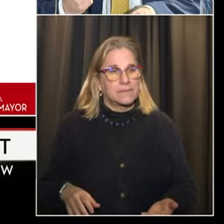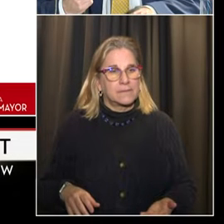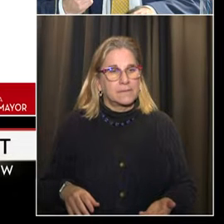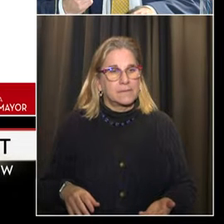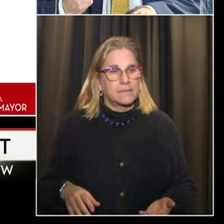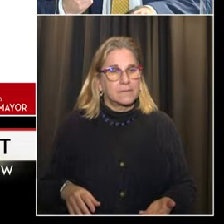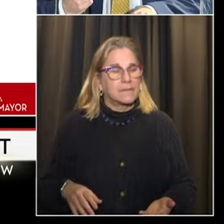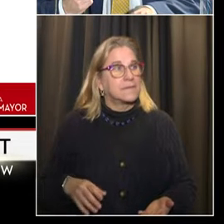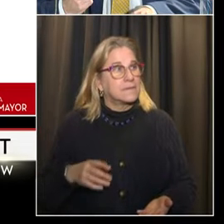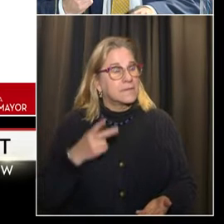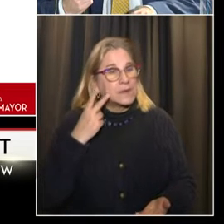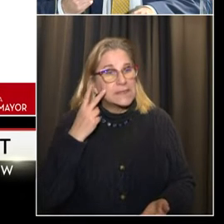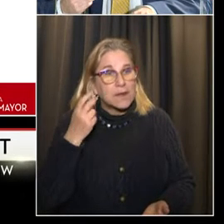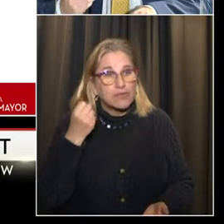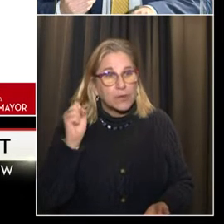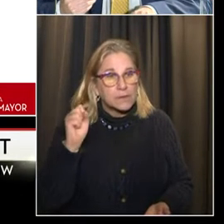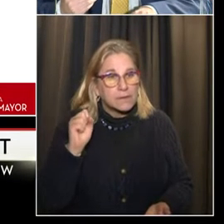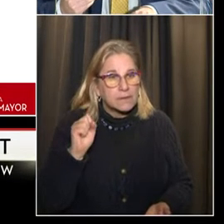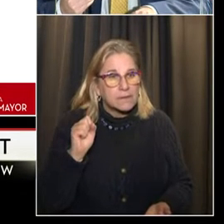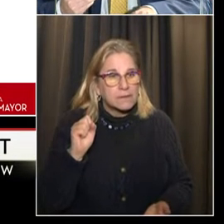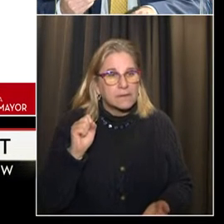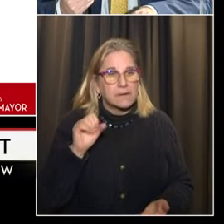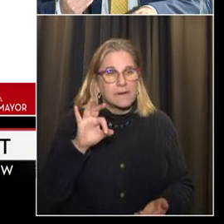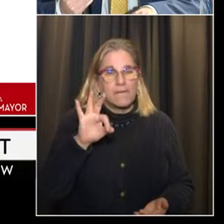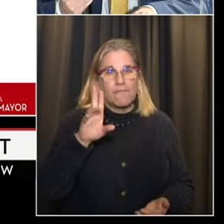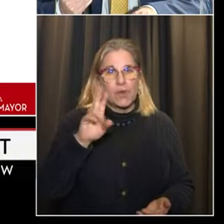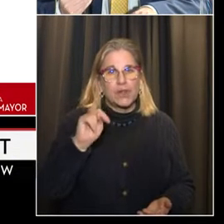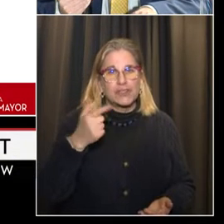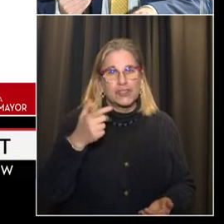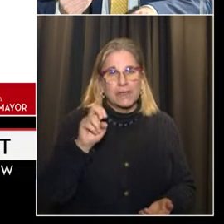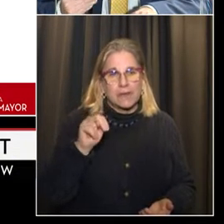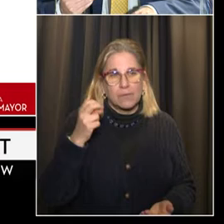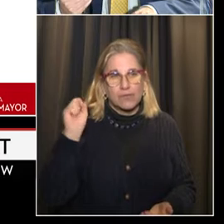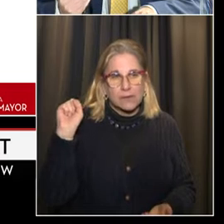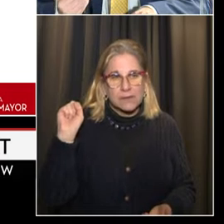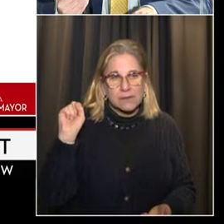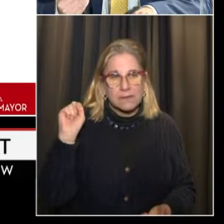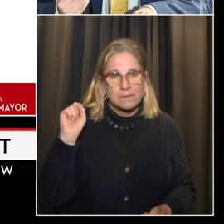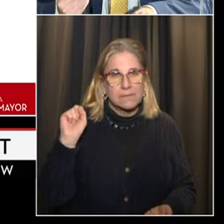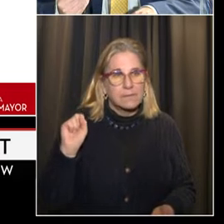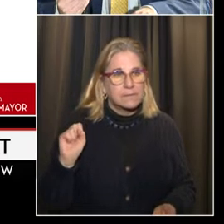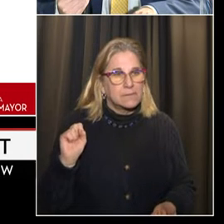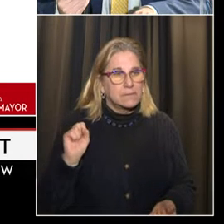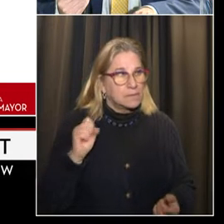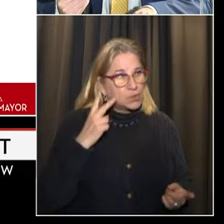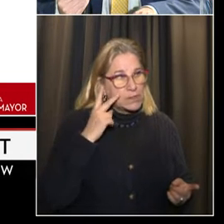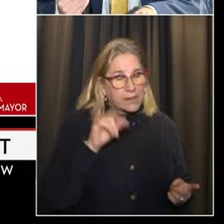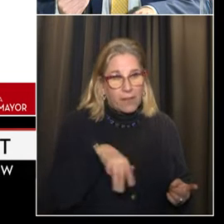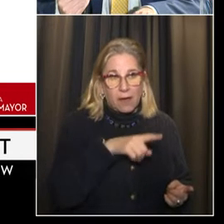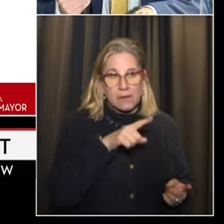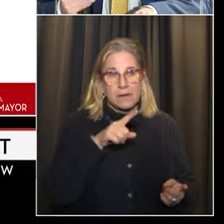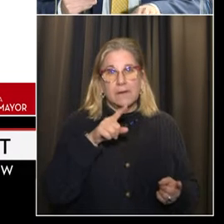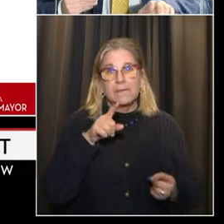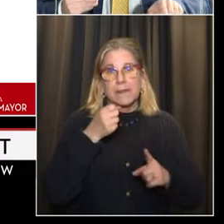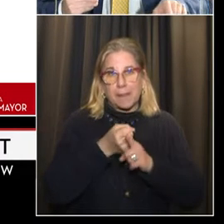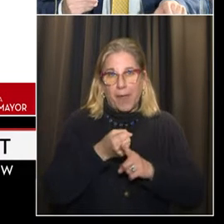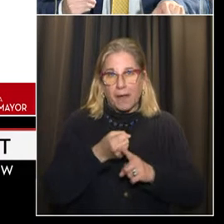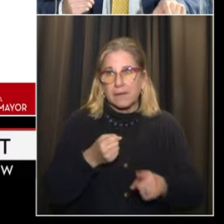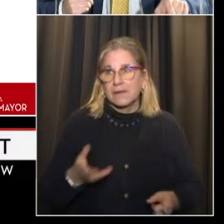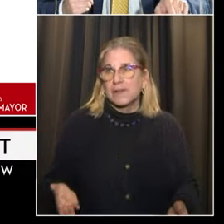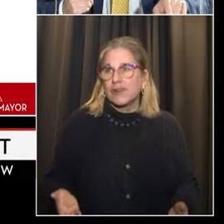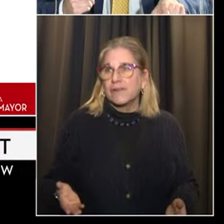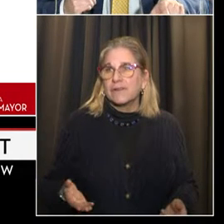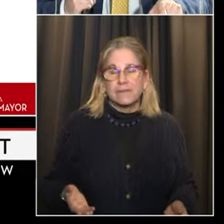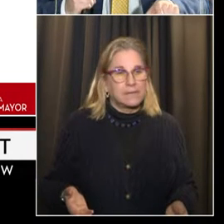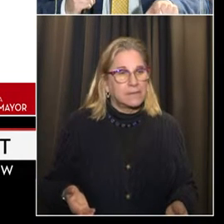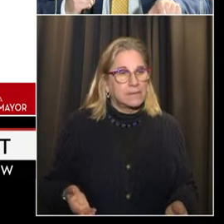you go ahead to 2017, it's when we start to see more extended clips, more powerful guns at scenes. The one